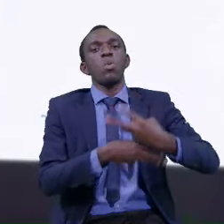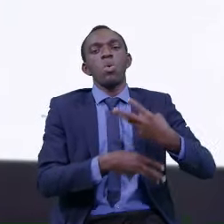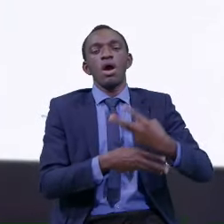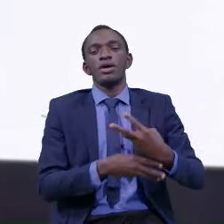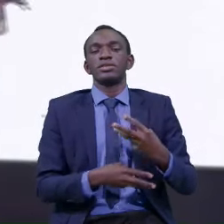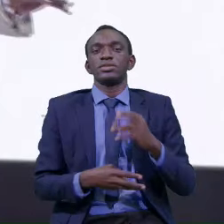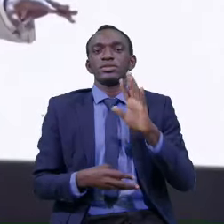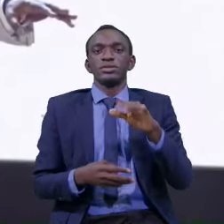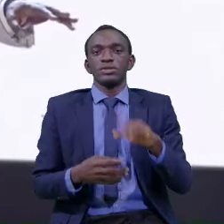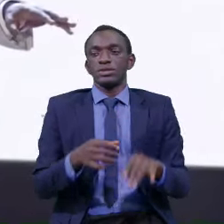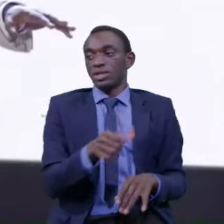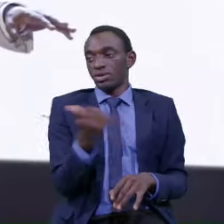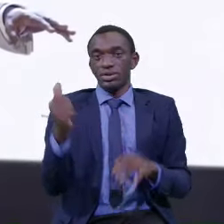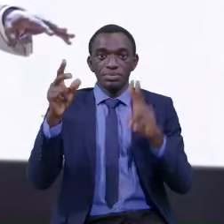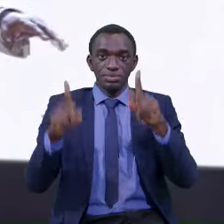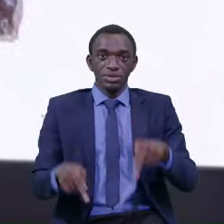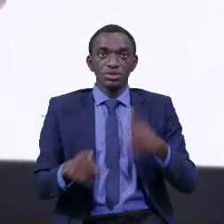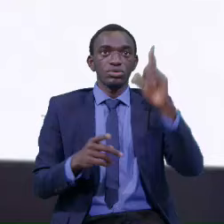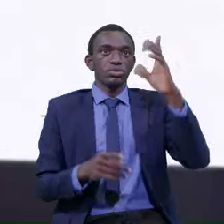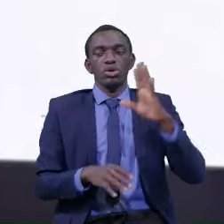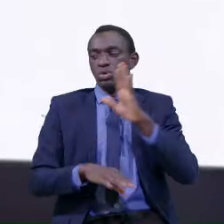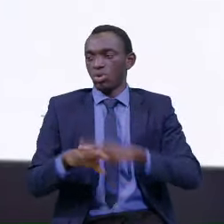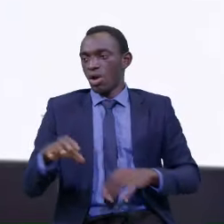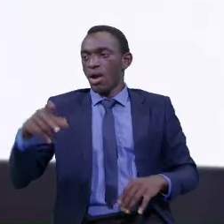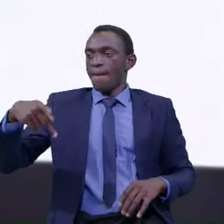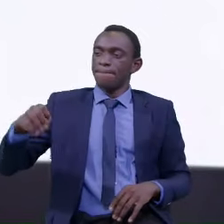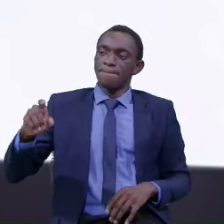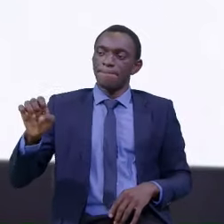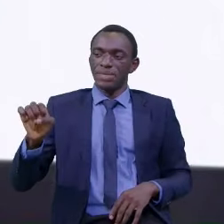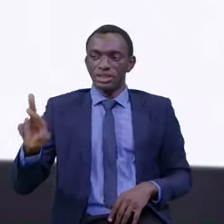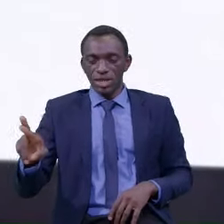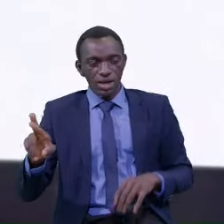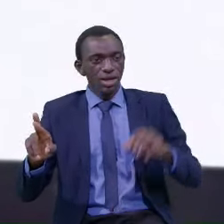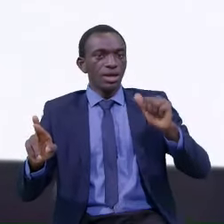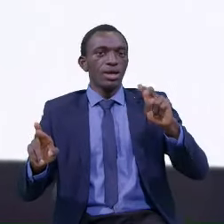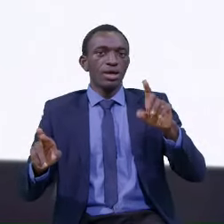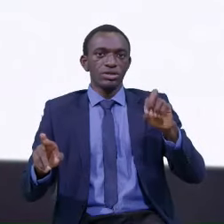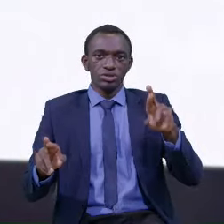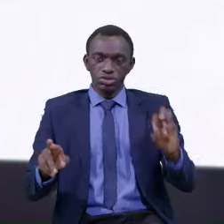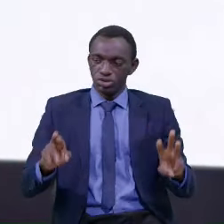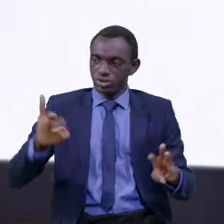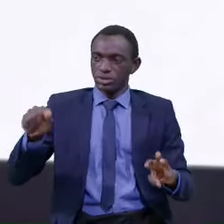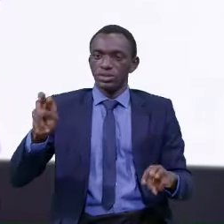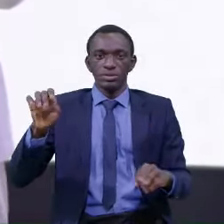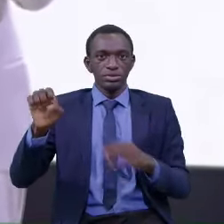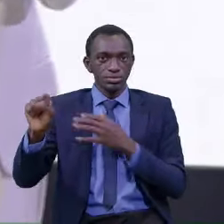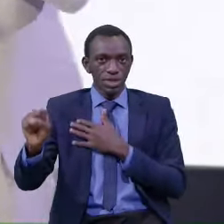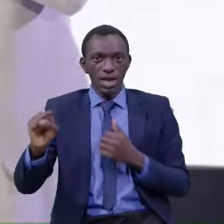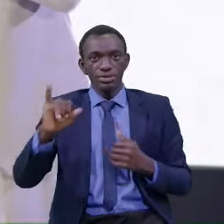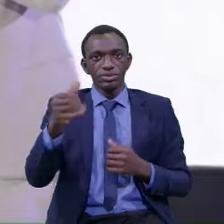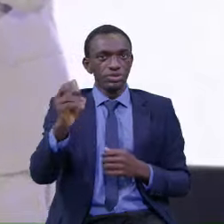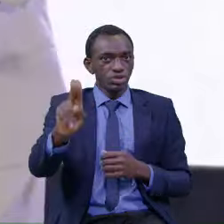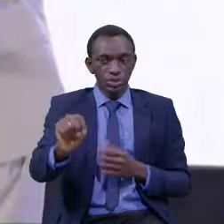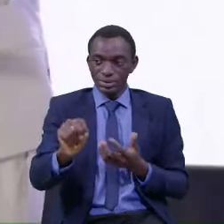fishermen. James and John, you will become fishers of men. And you're not